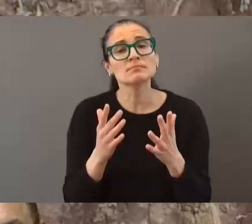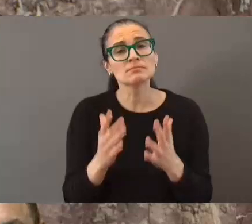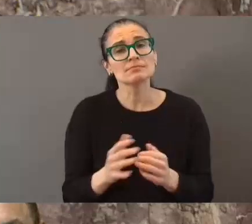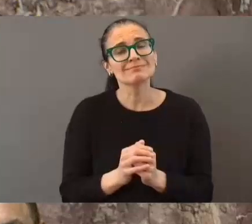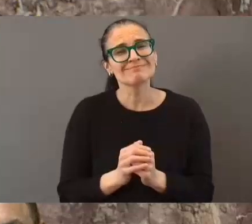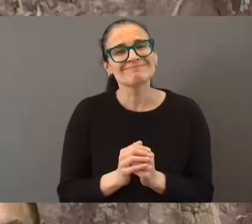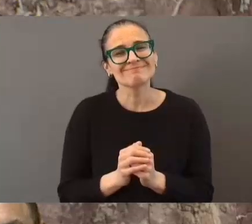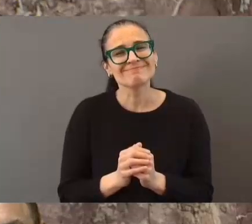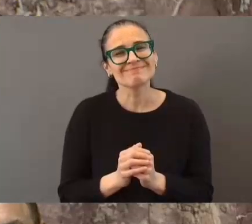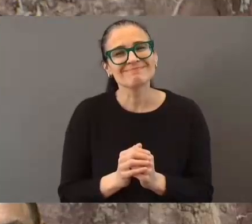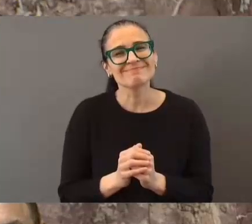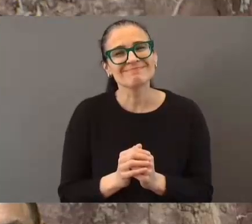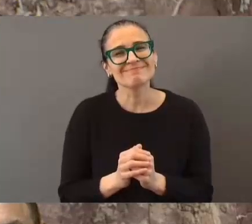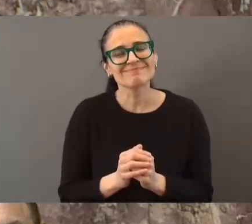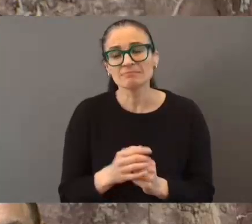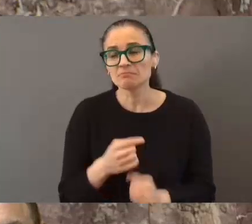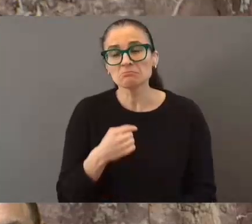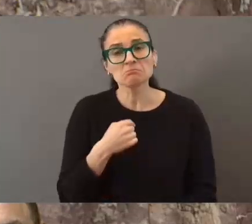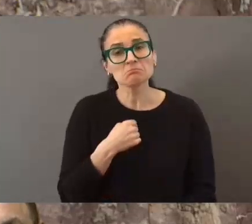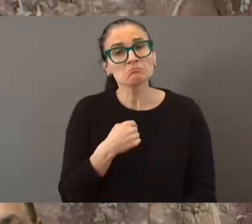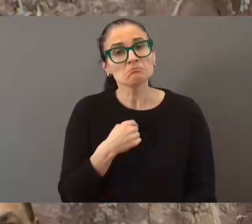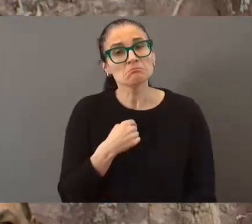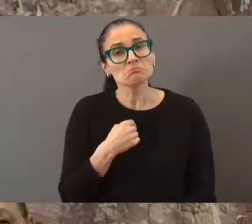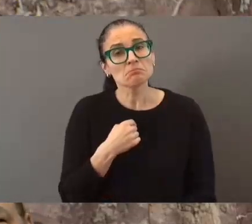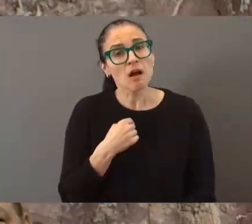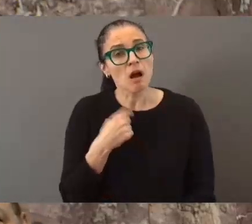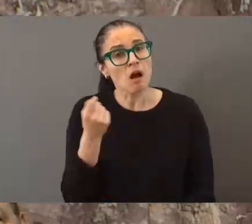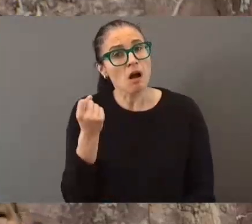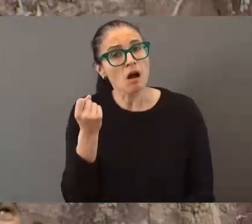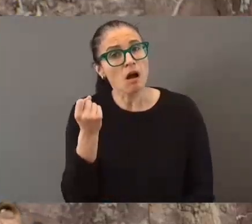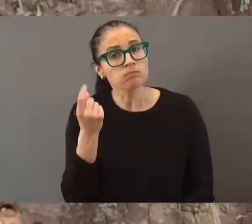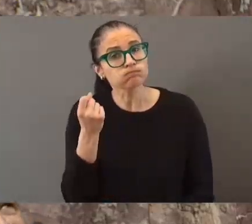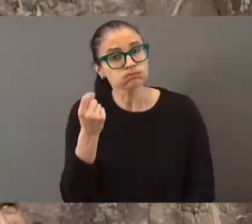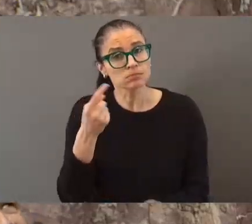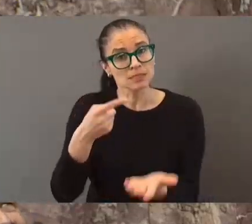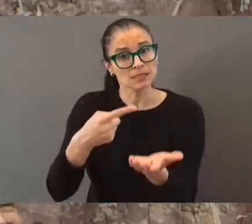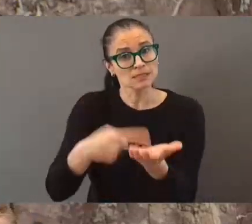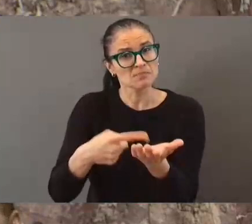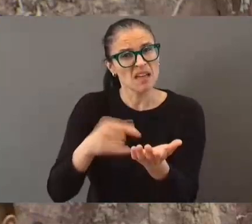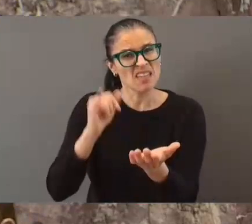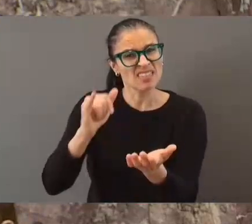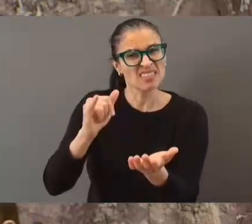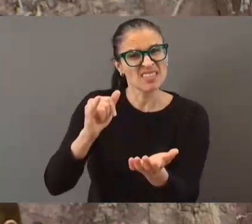of divided caucuses in a moment, Honourable Speaker.